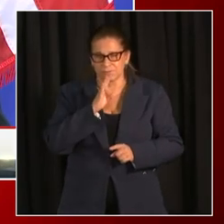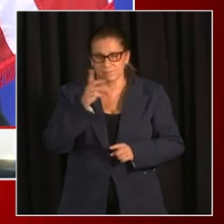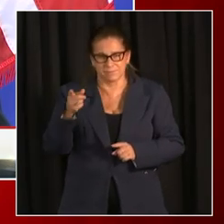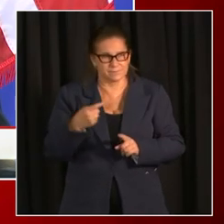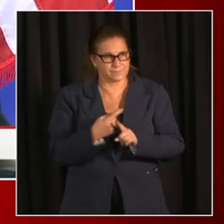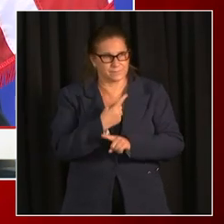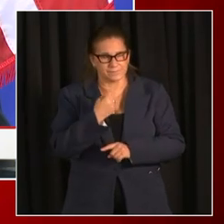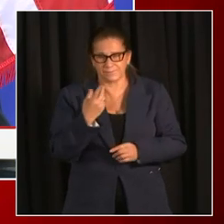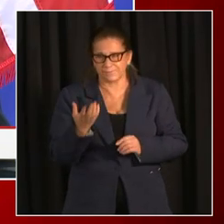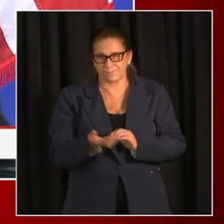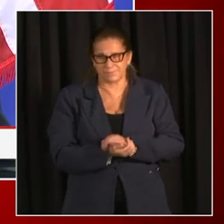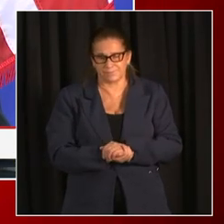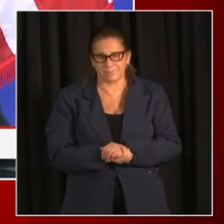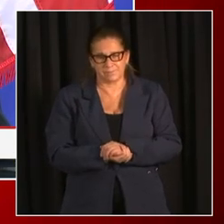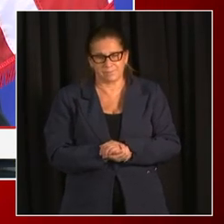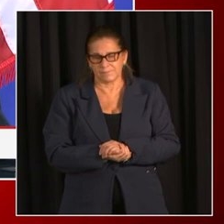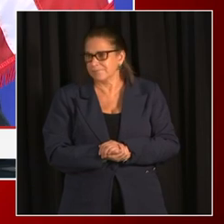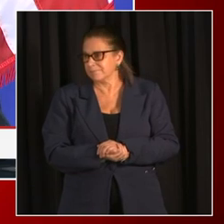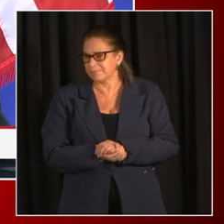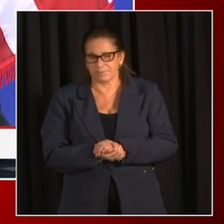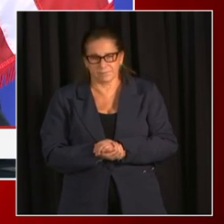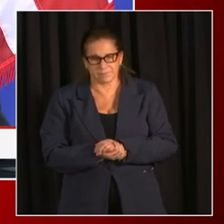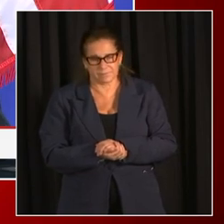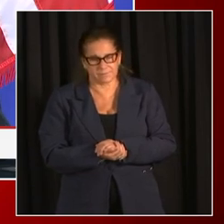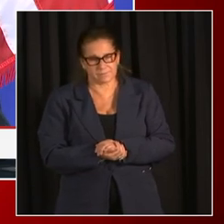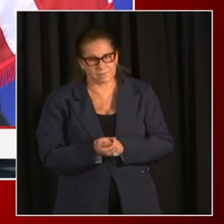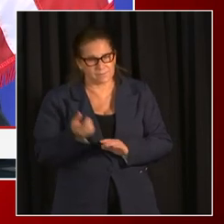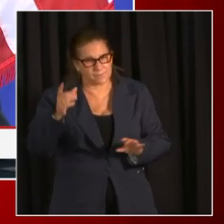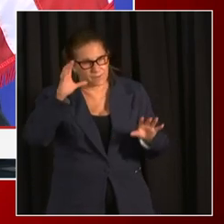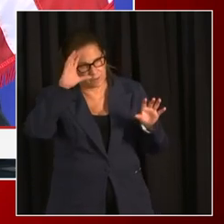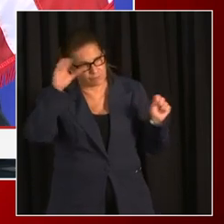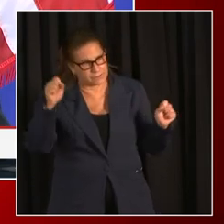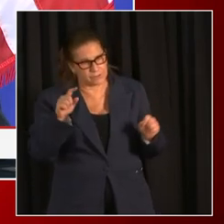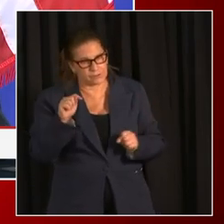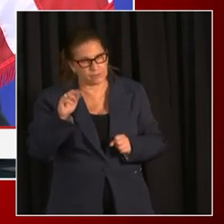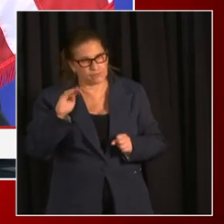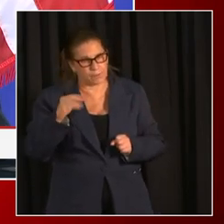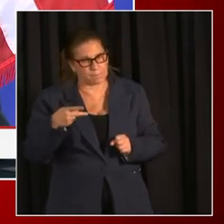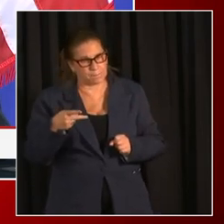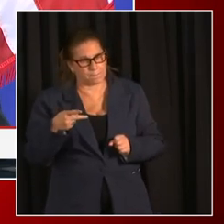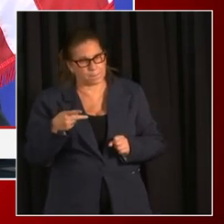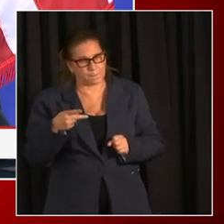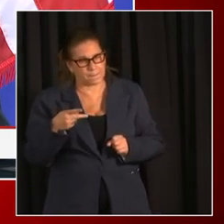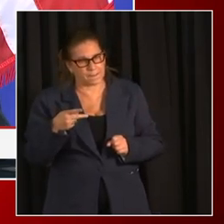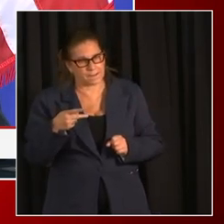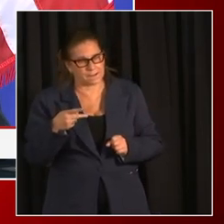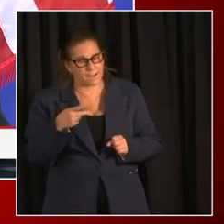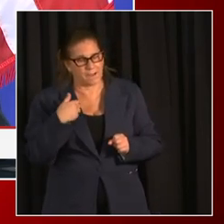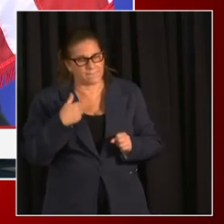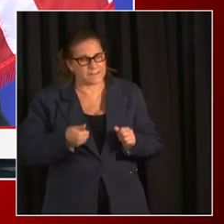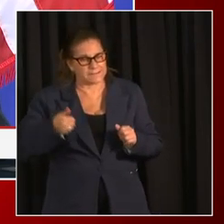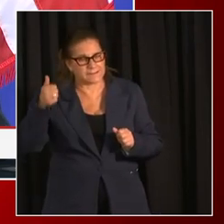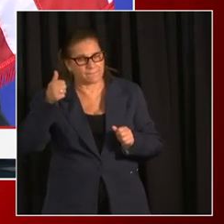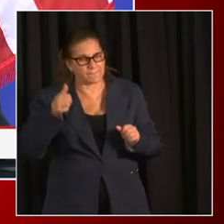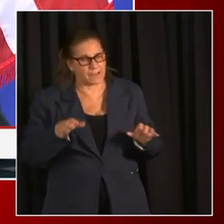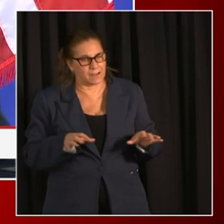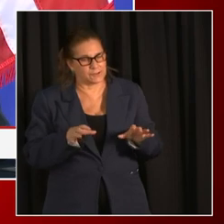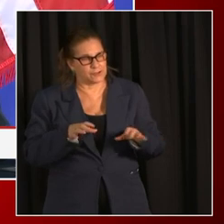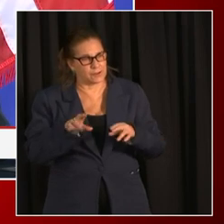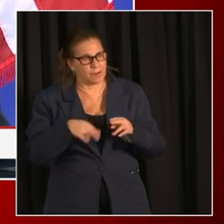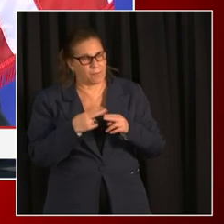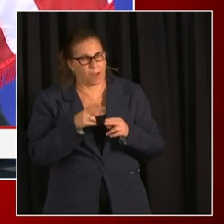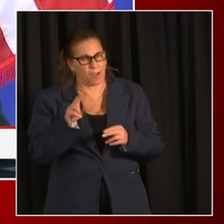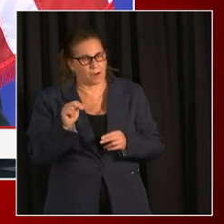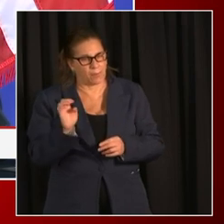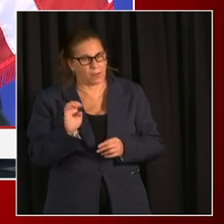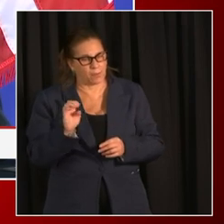One, President Trump's executive actions recently regarding unemployment benefits. Have you gotten any more